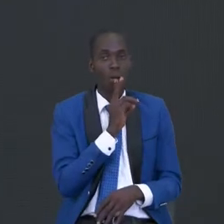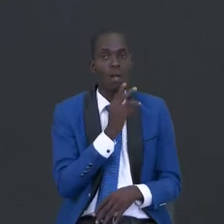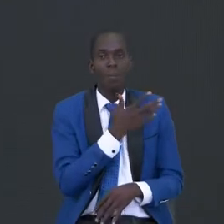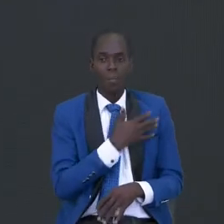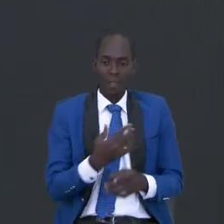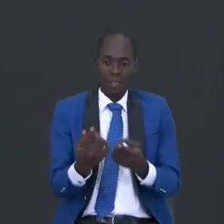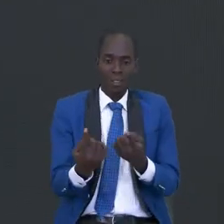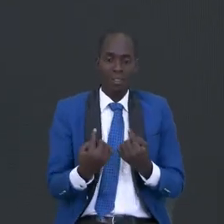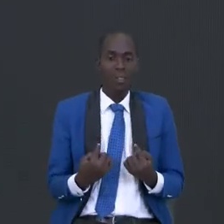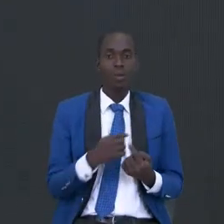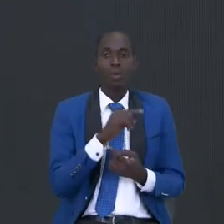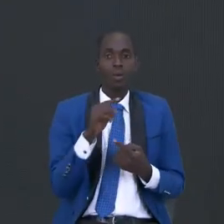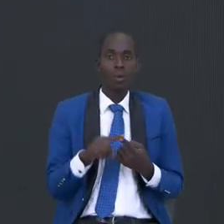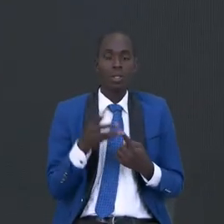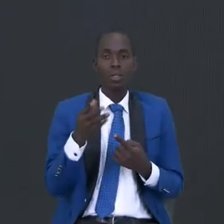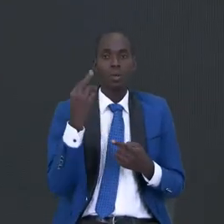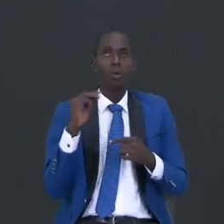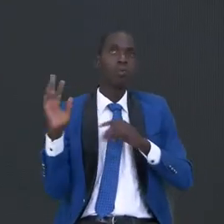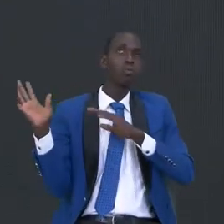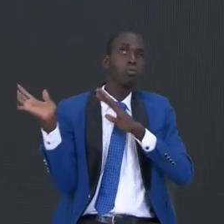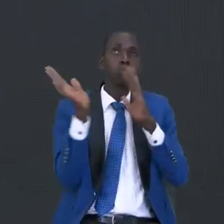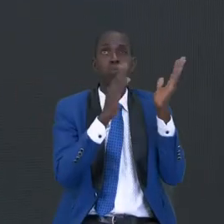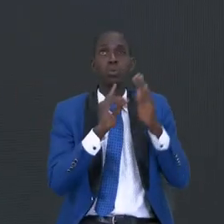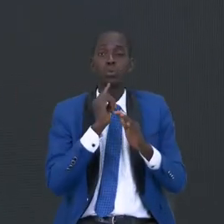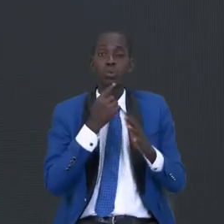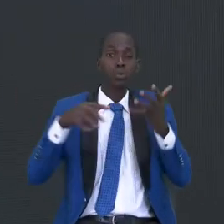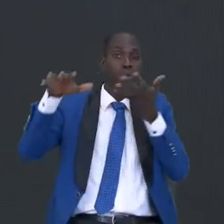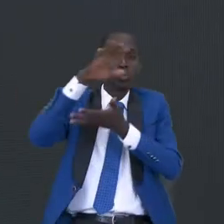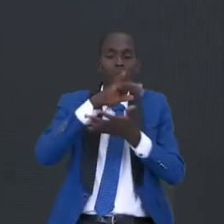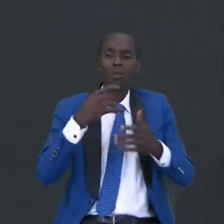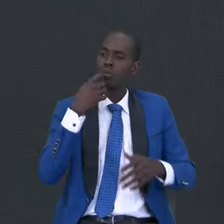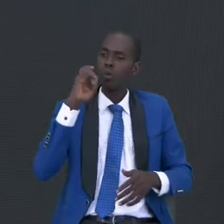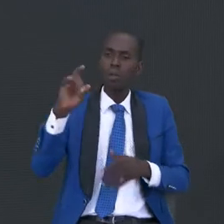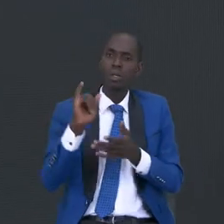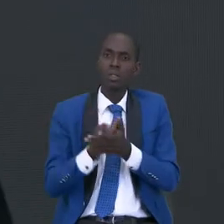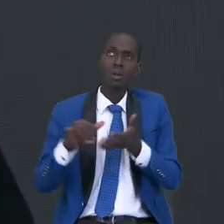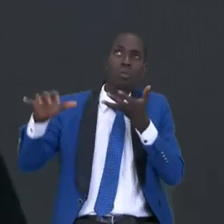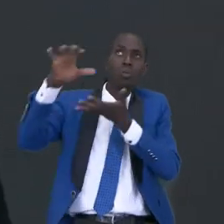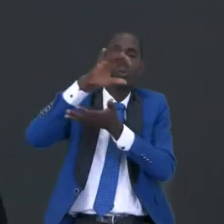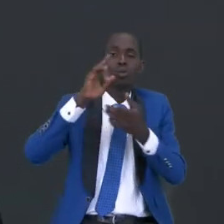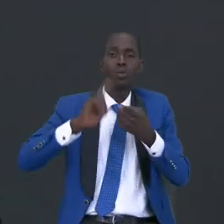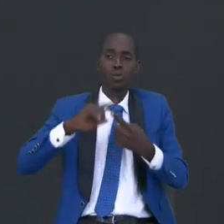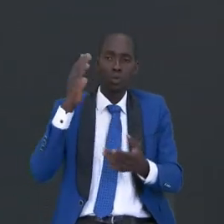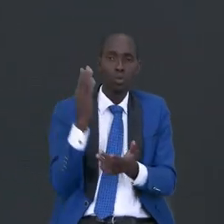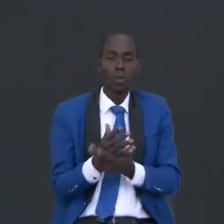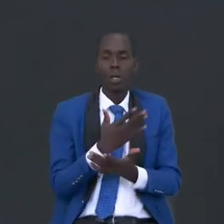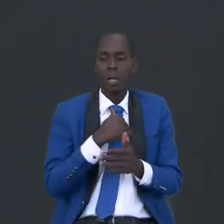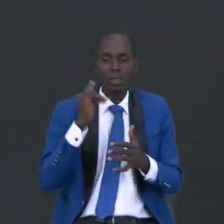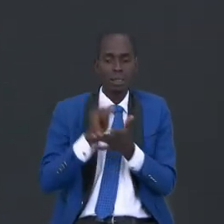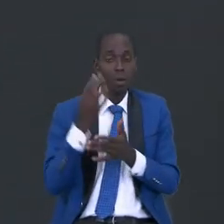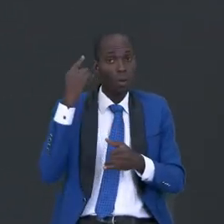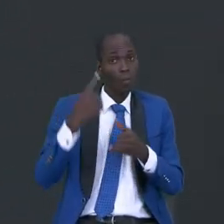when there is storm. He only said peace, but still, that was final. Every word he speaks in your life